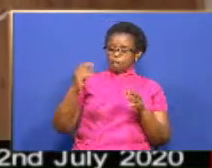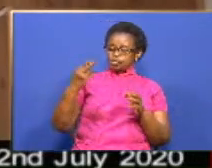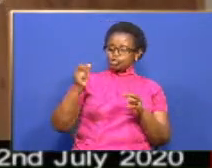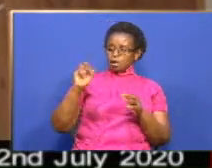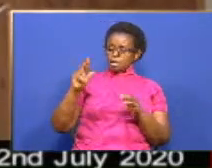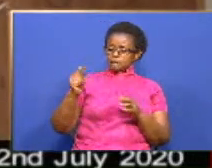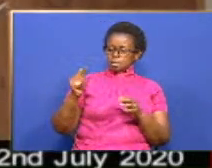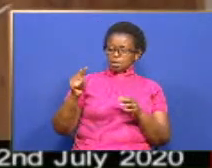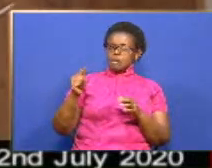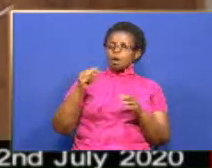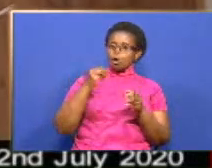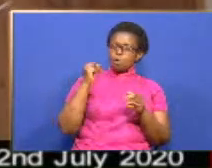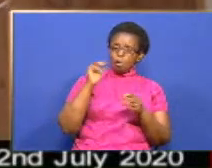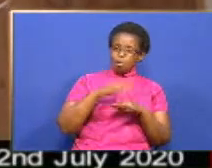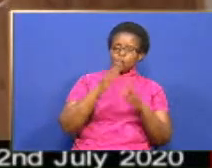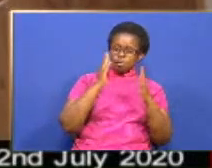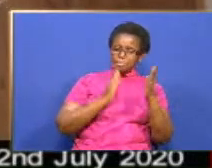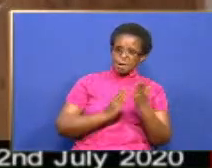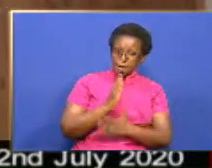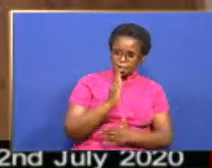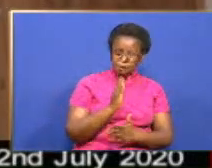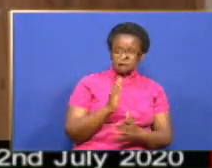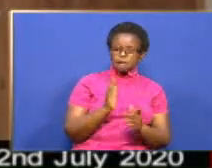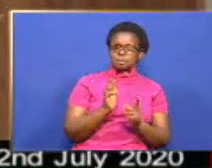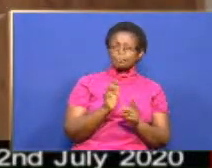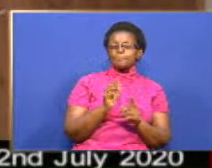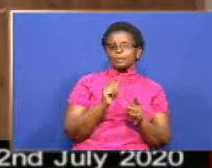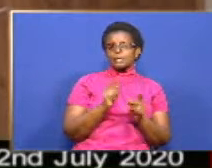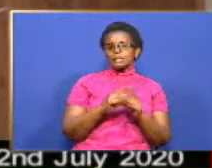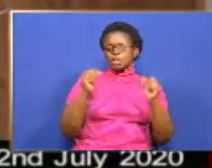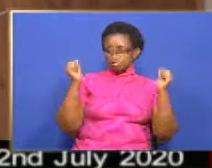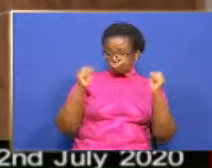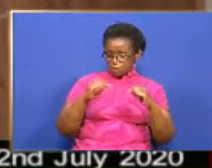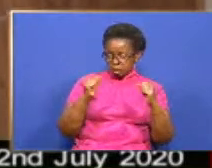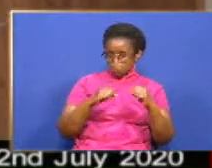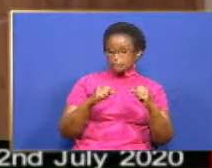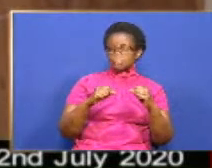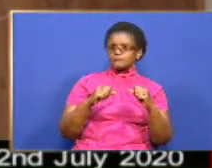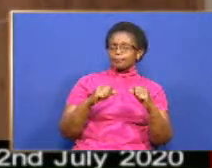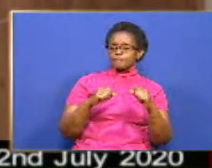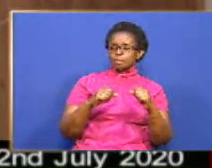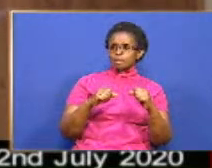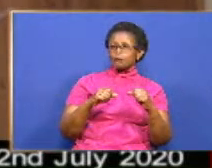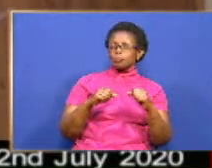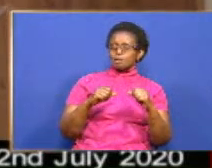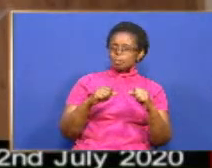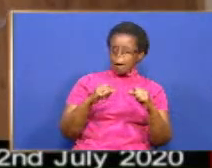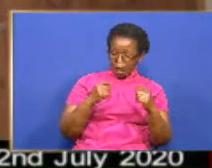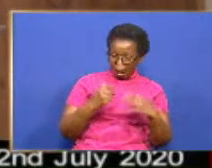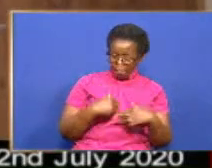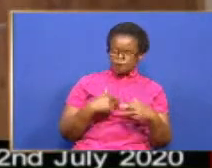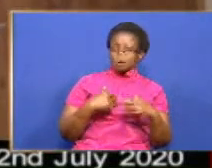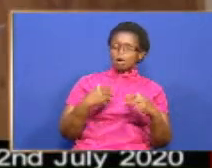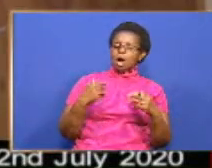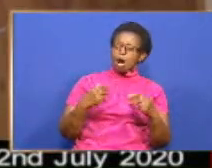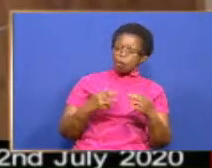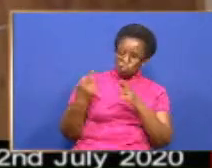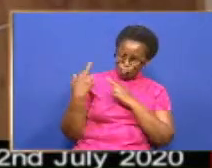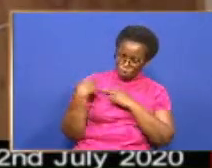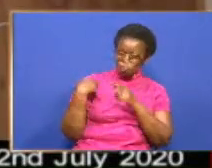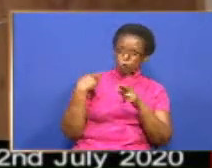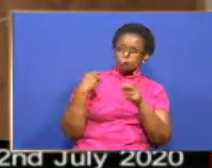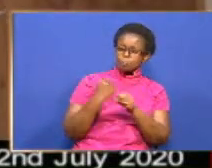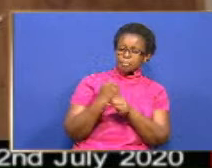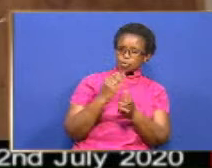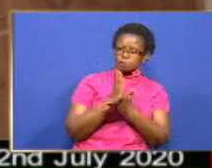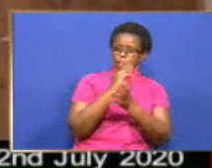Rights and People's Rights. The treaties play a complementary role in ensuring the